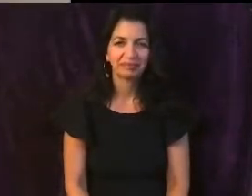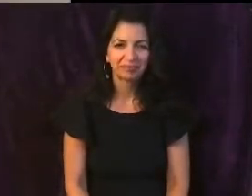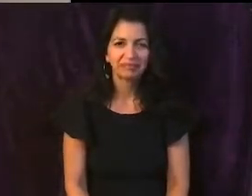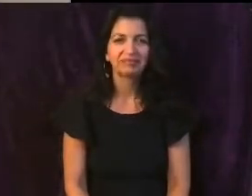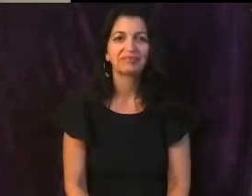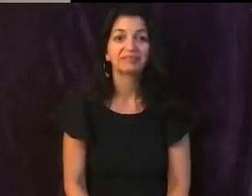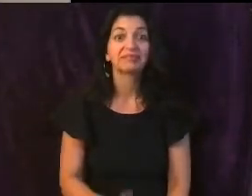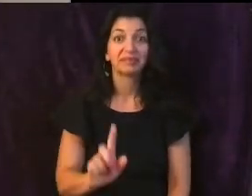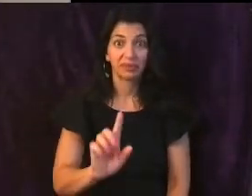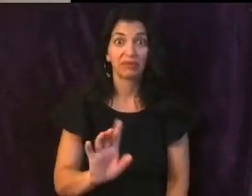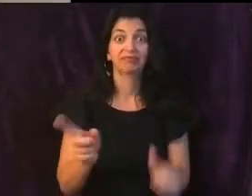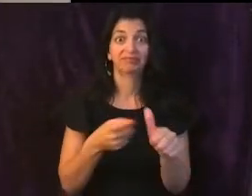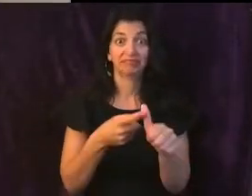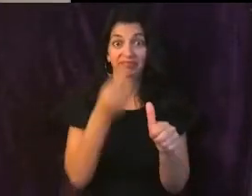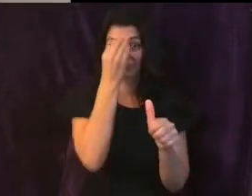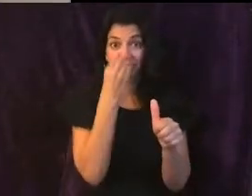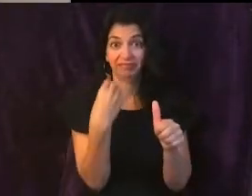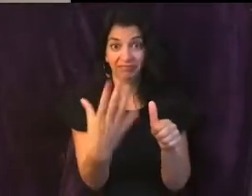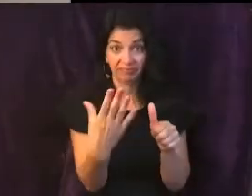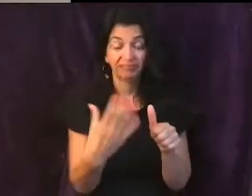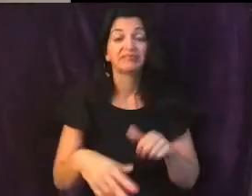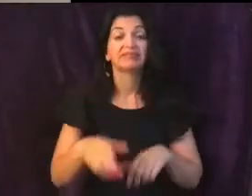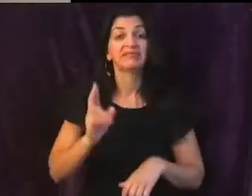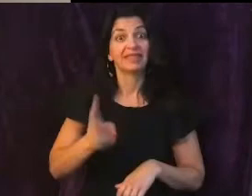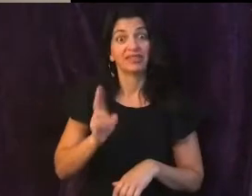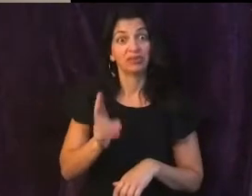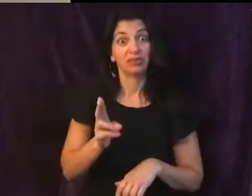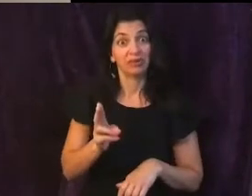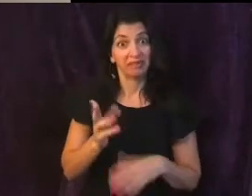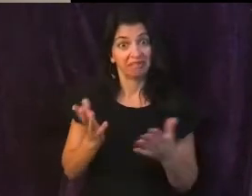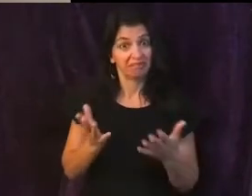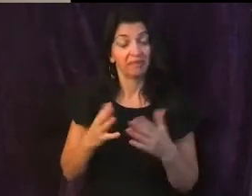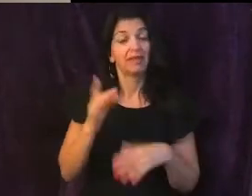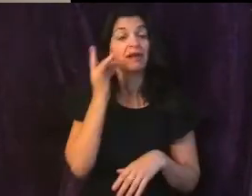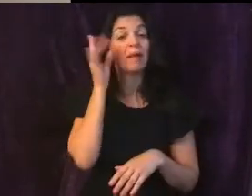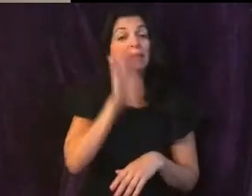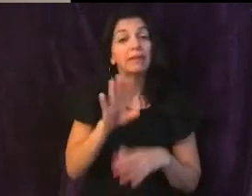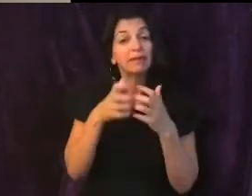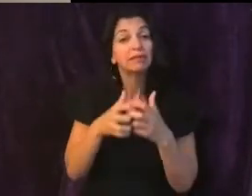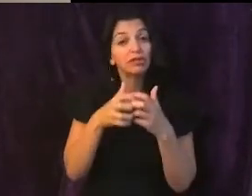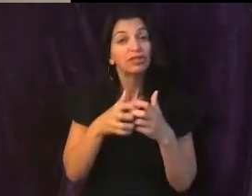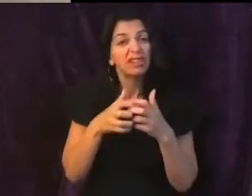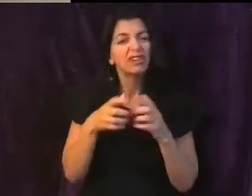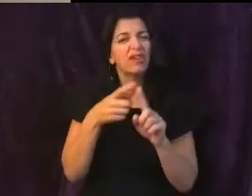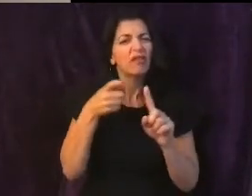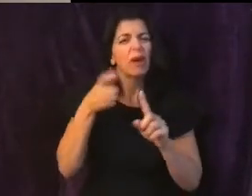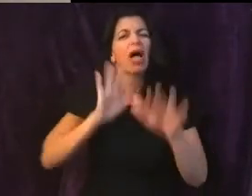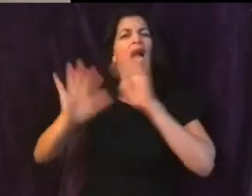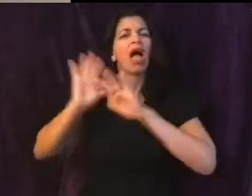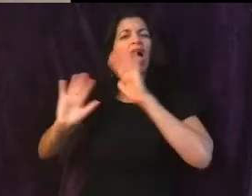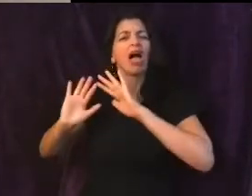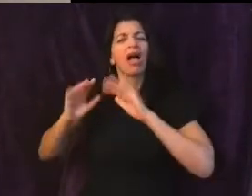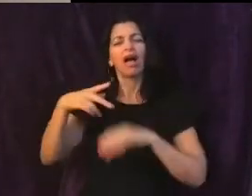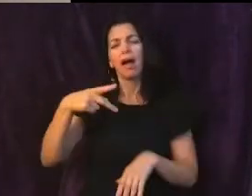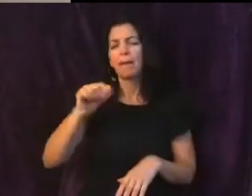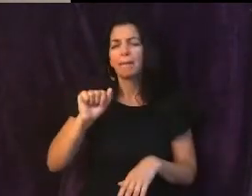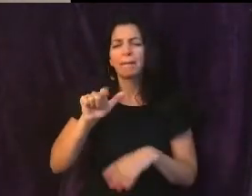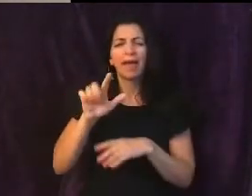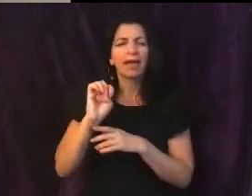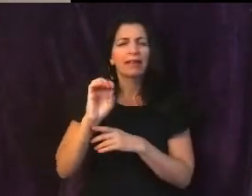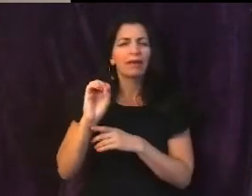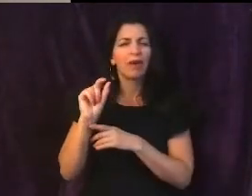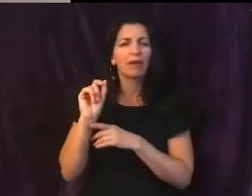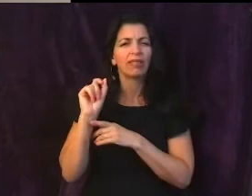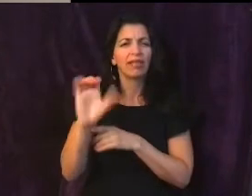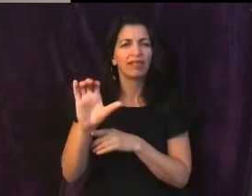So, first things first. Quick history lesson. The bee machine is actually based on an ancient Paleolithic instrument